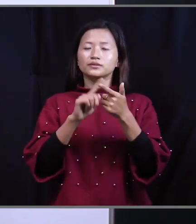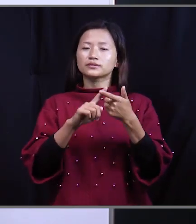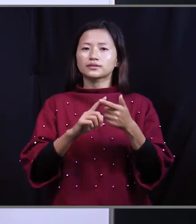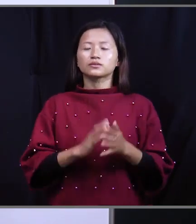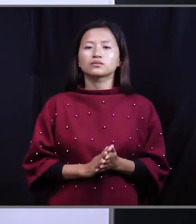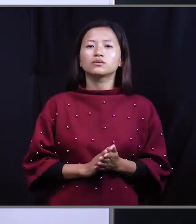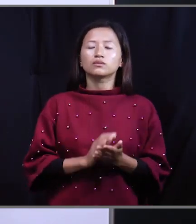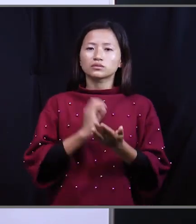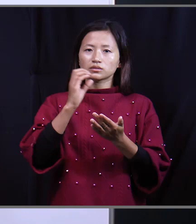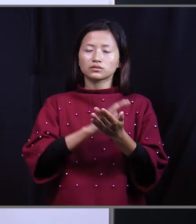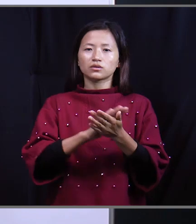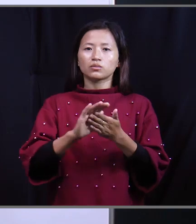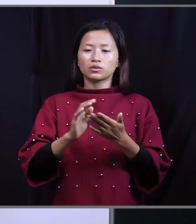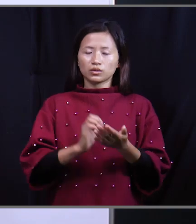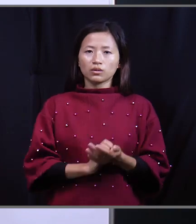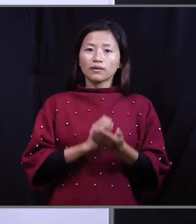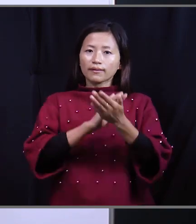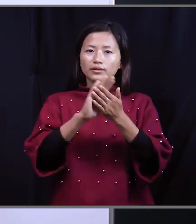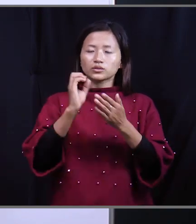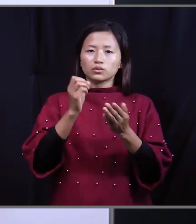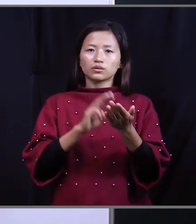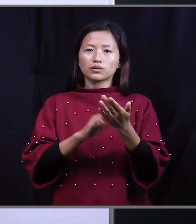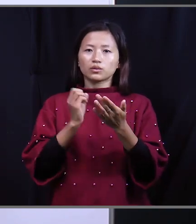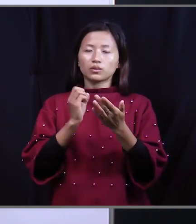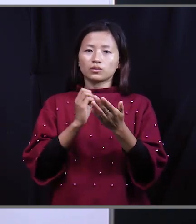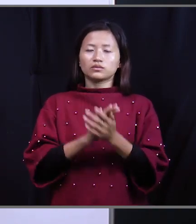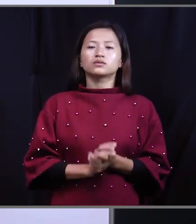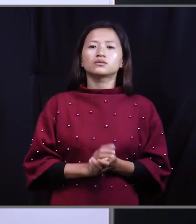called homologous,